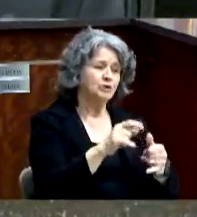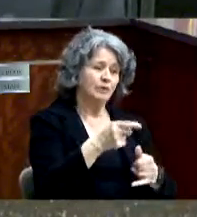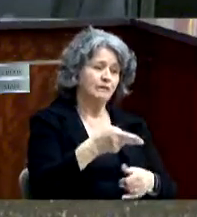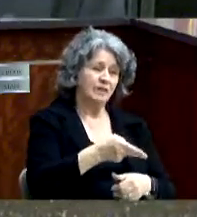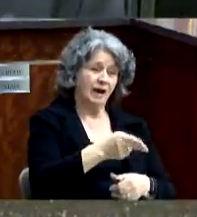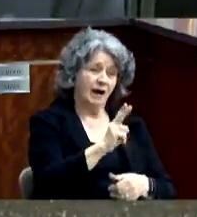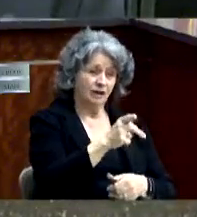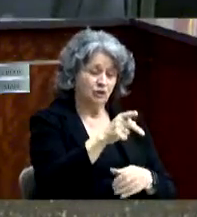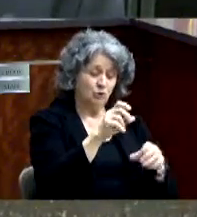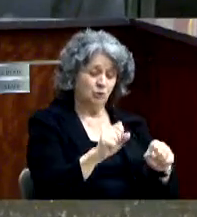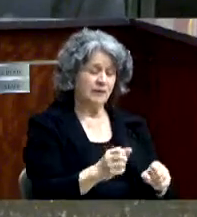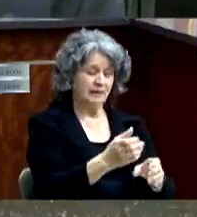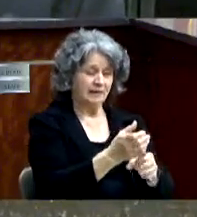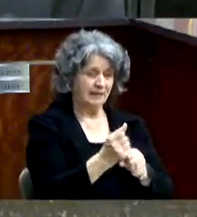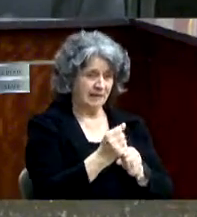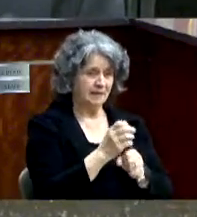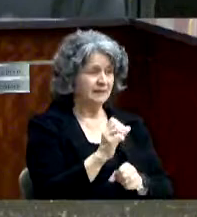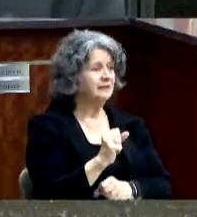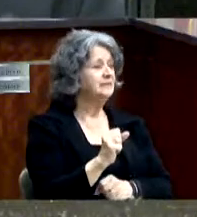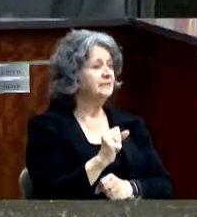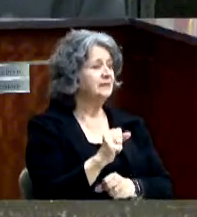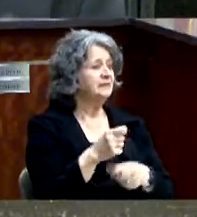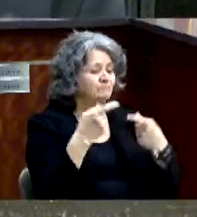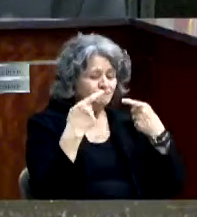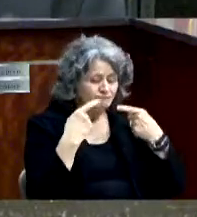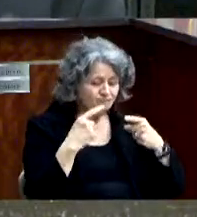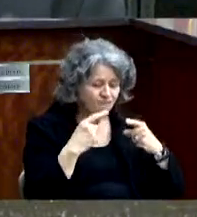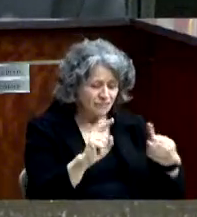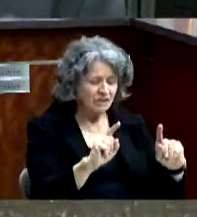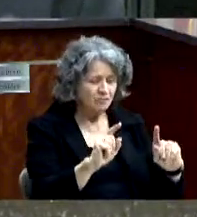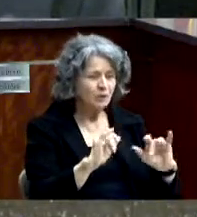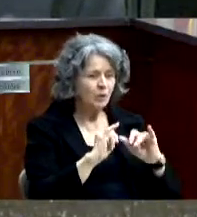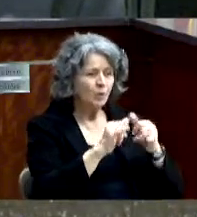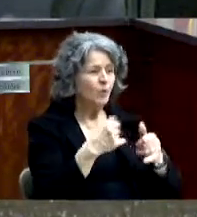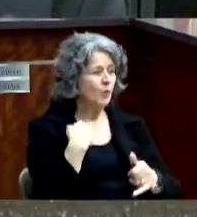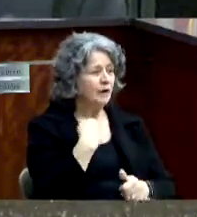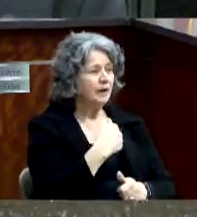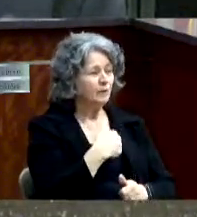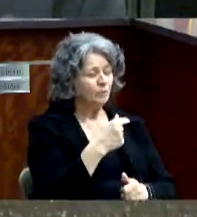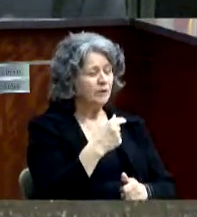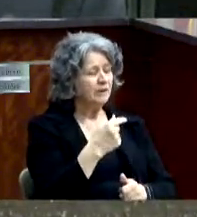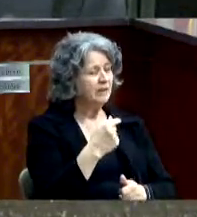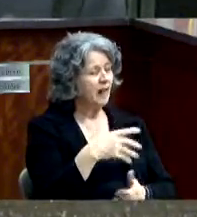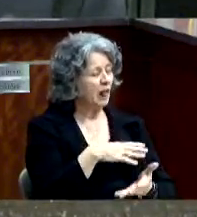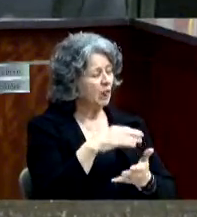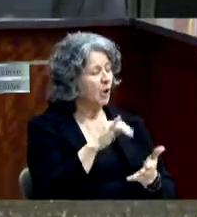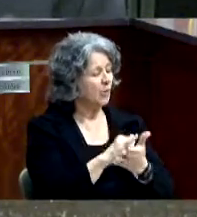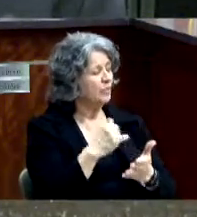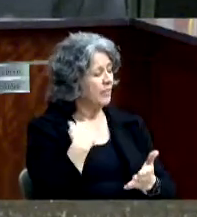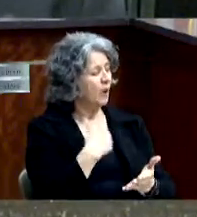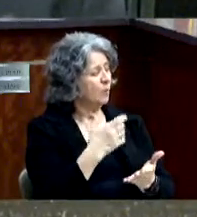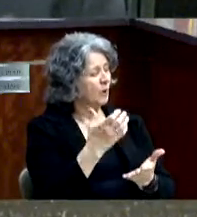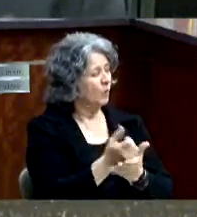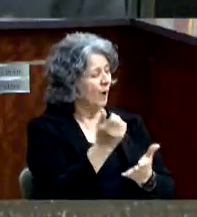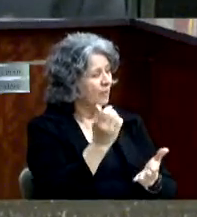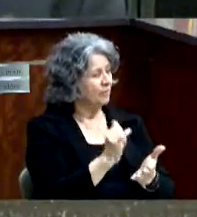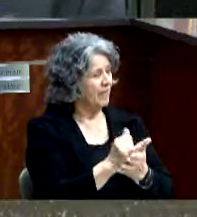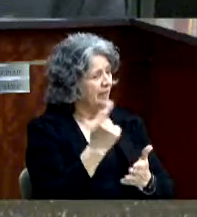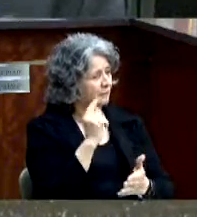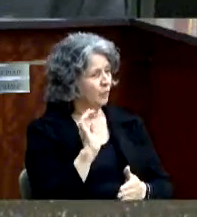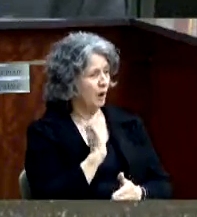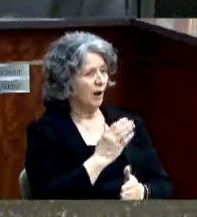is a Maryland Municipal League Achievement Award. We were notified that we did win the Maryland Municipal League Achievement Award for our